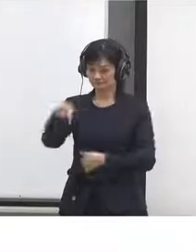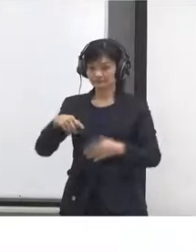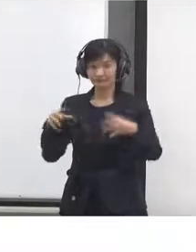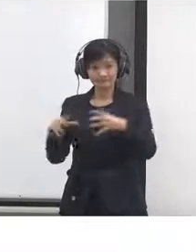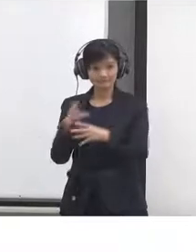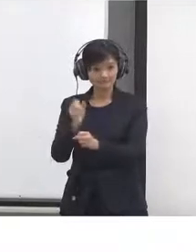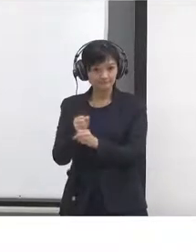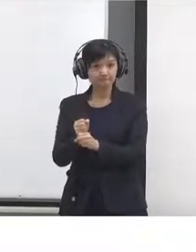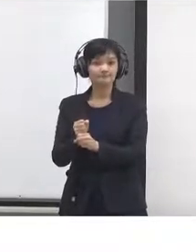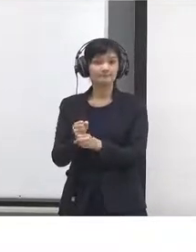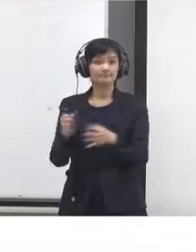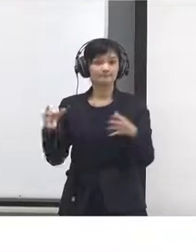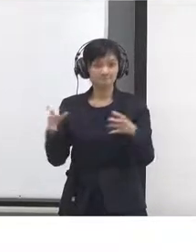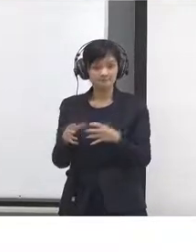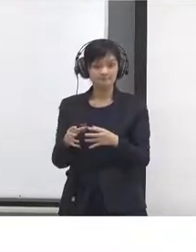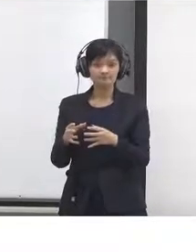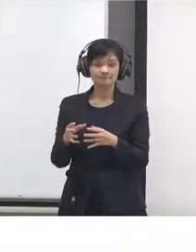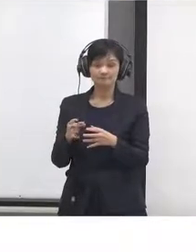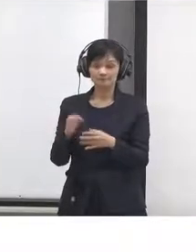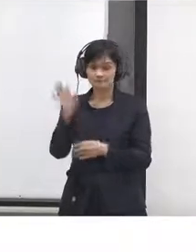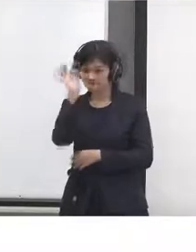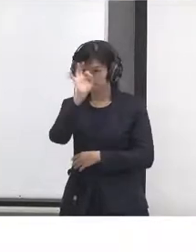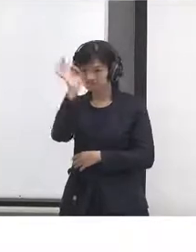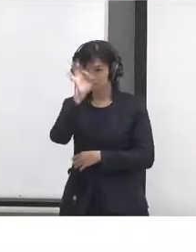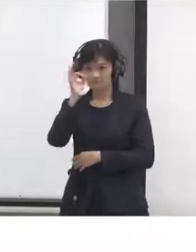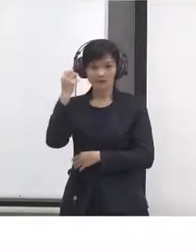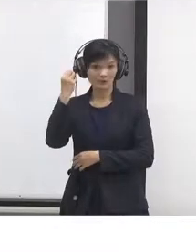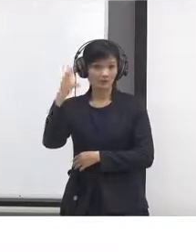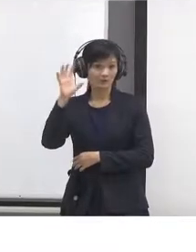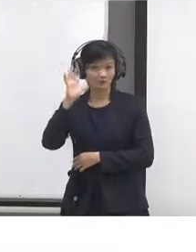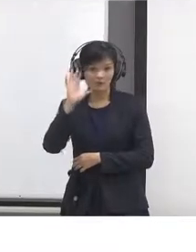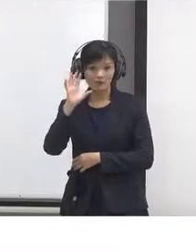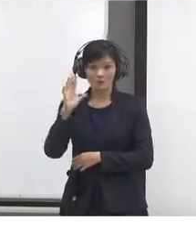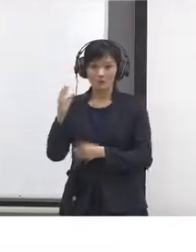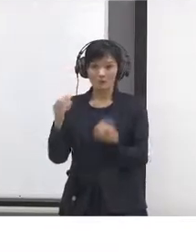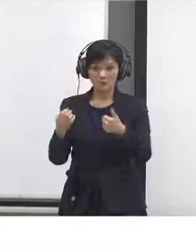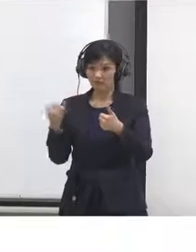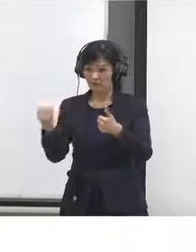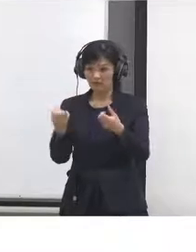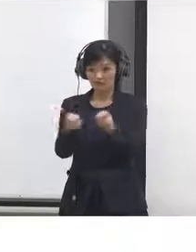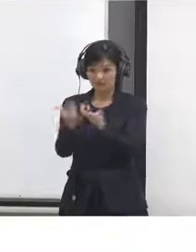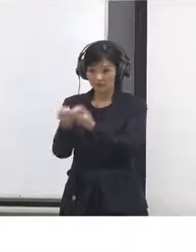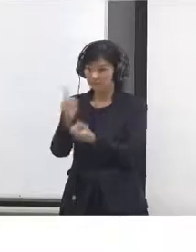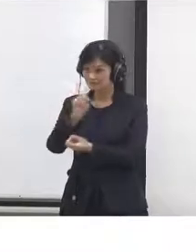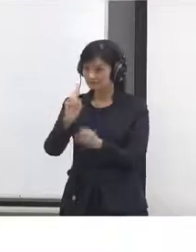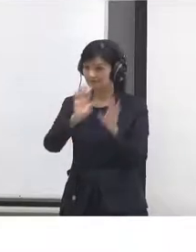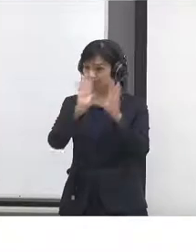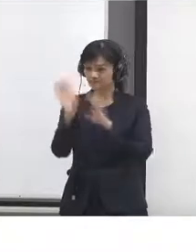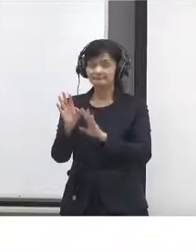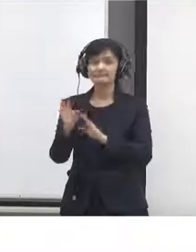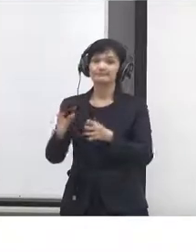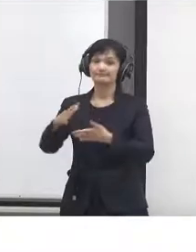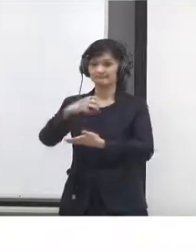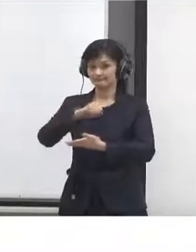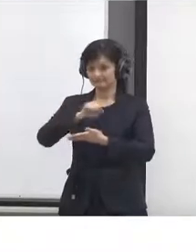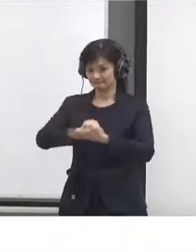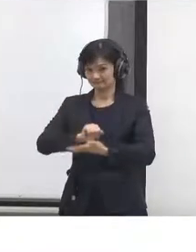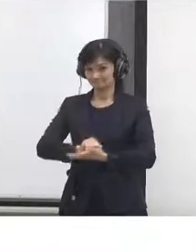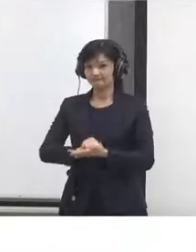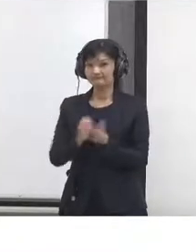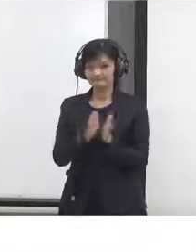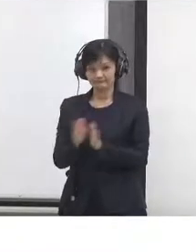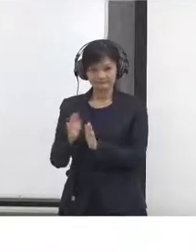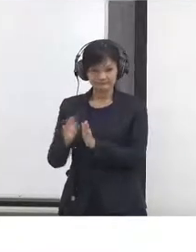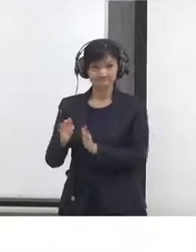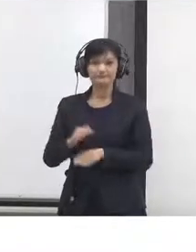the news and some issue history. So the staff is